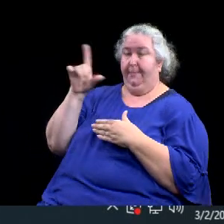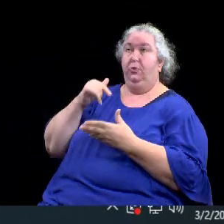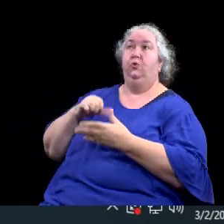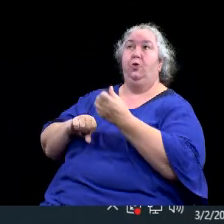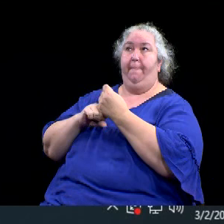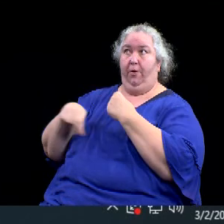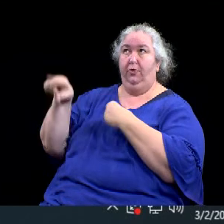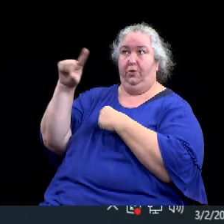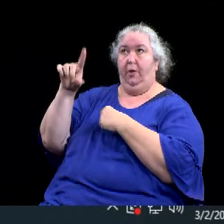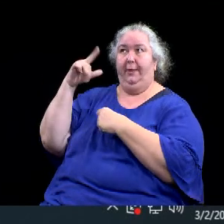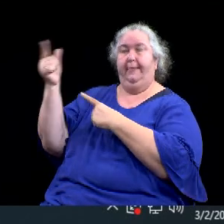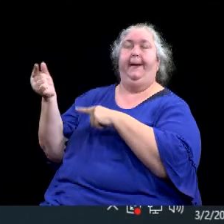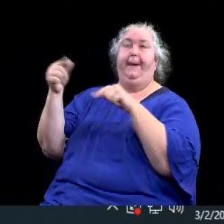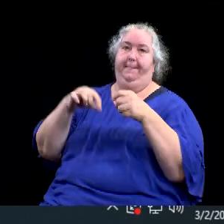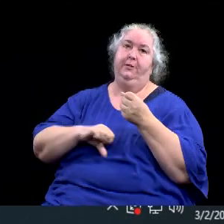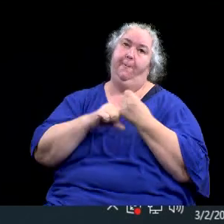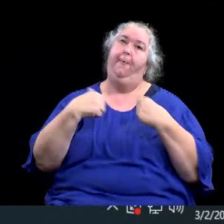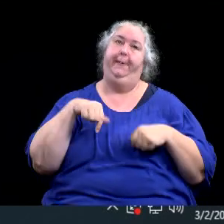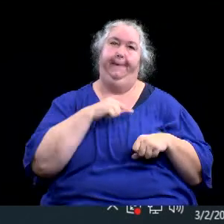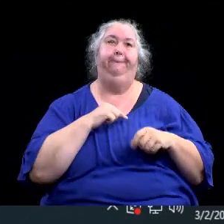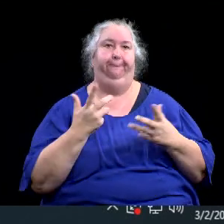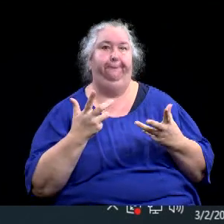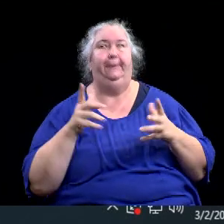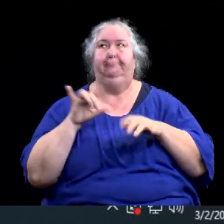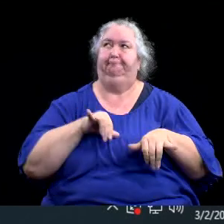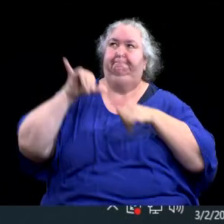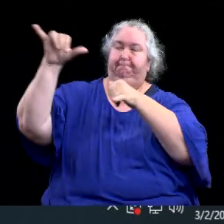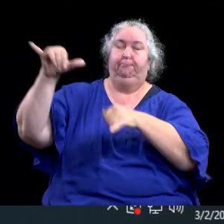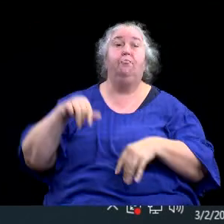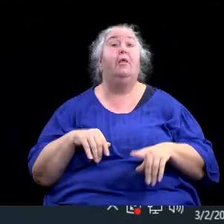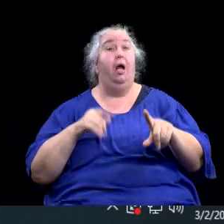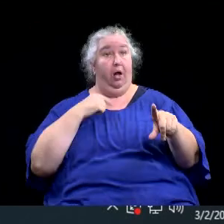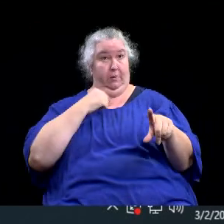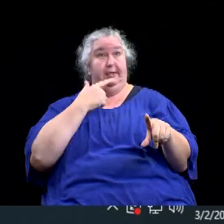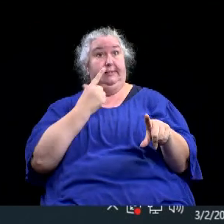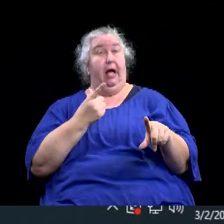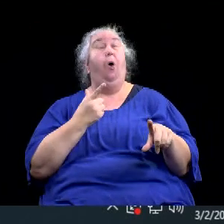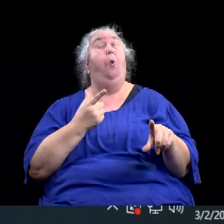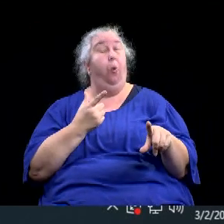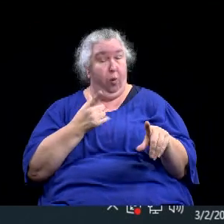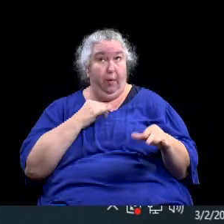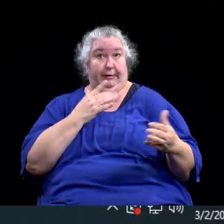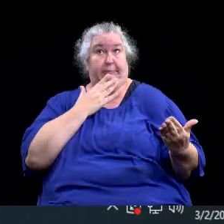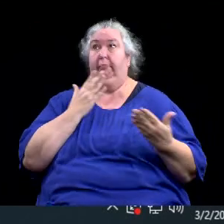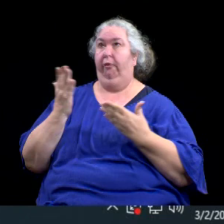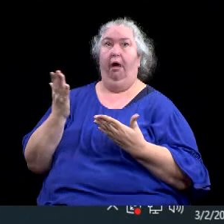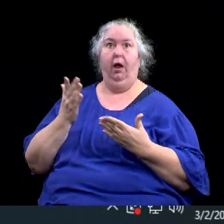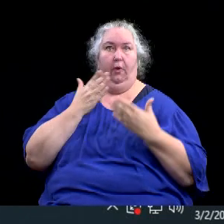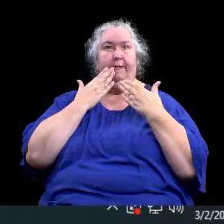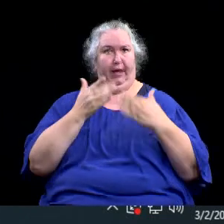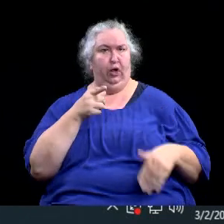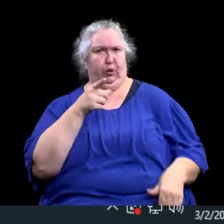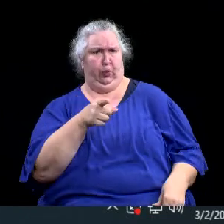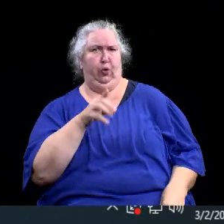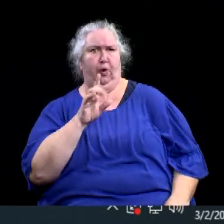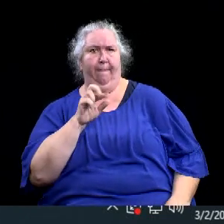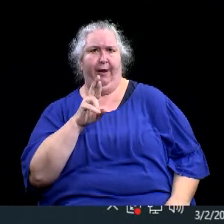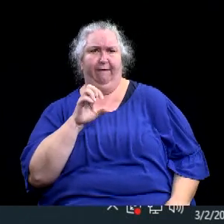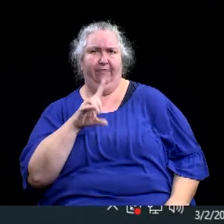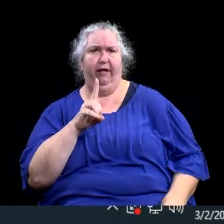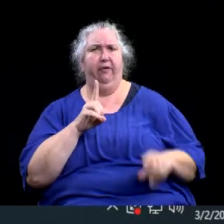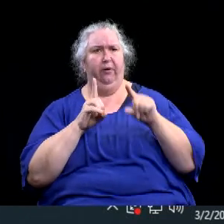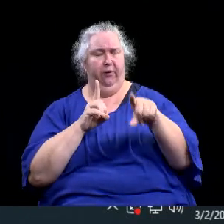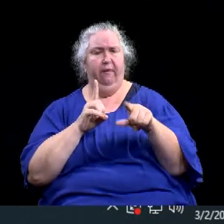Well said, Council Member. I just want to echo that thanks. And I want to thank you, Council Member Bearfield. First of all, this just shows you